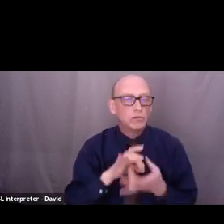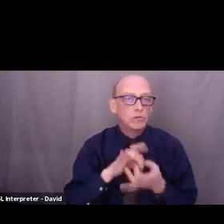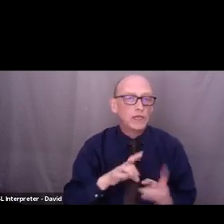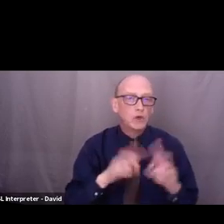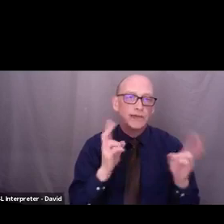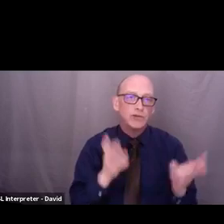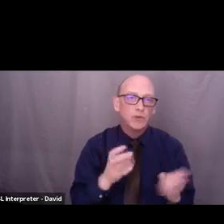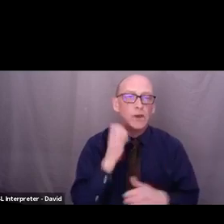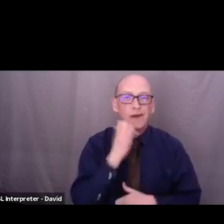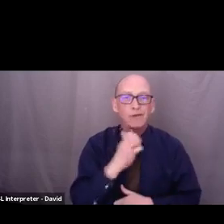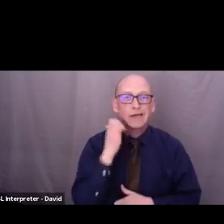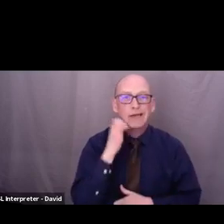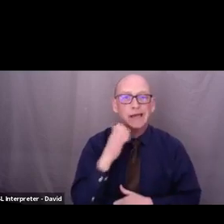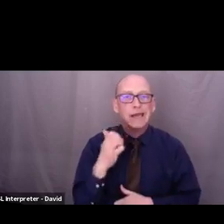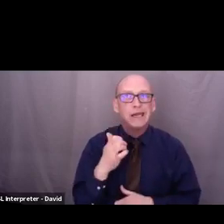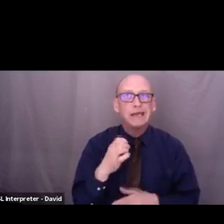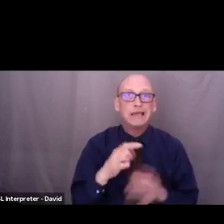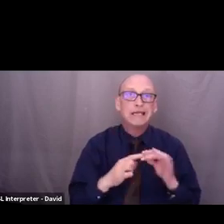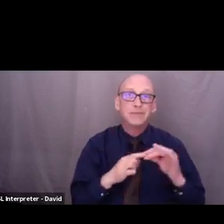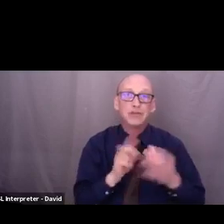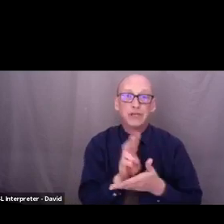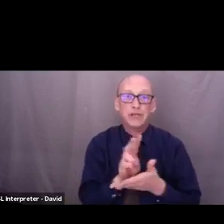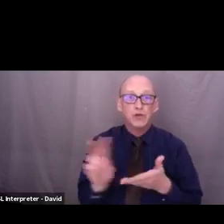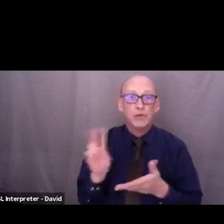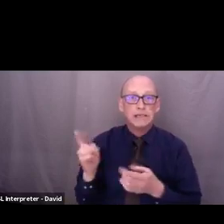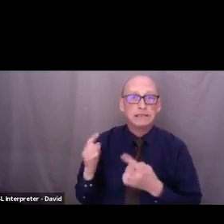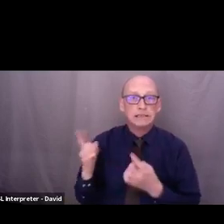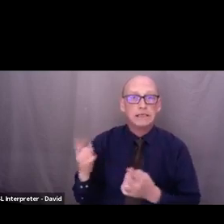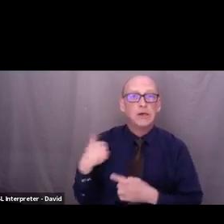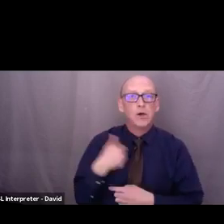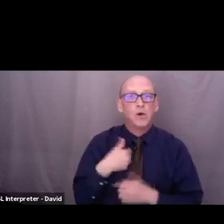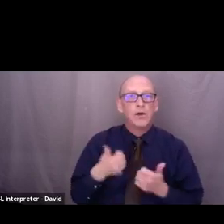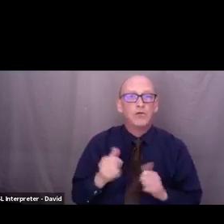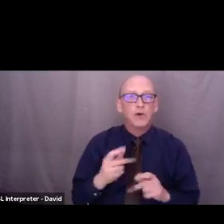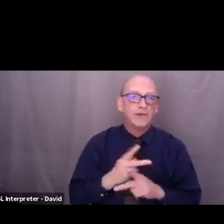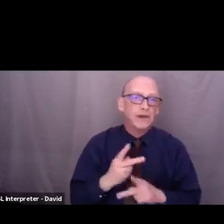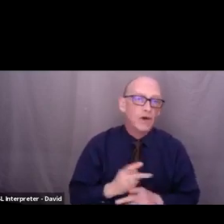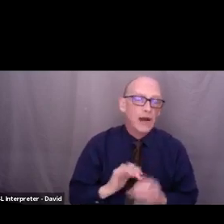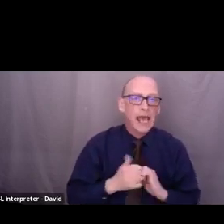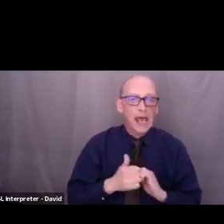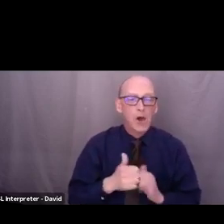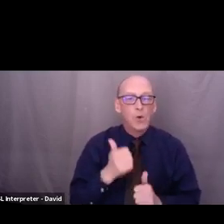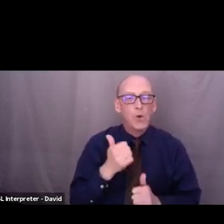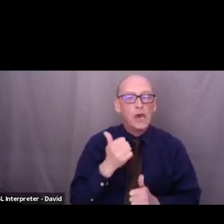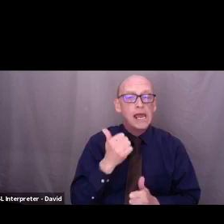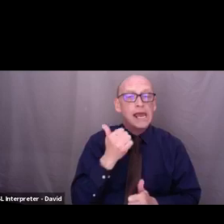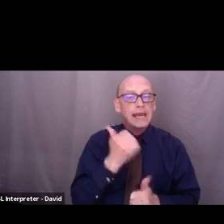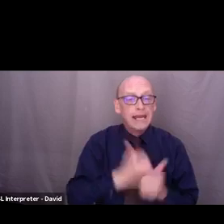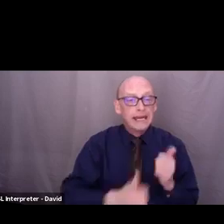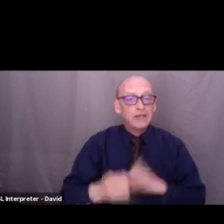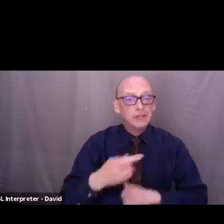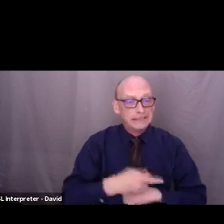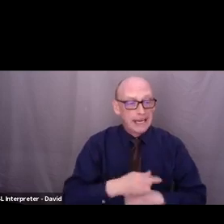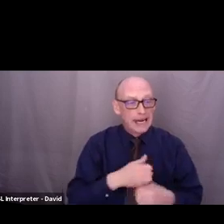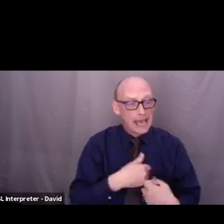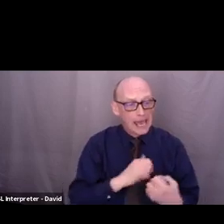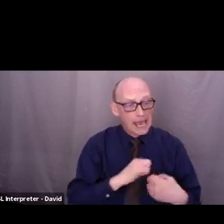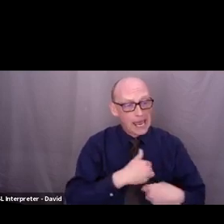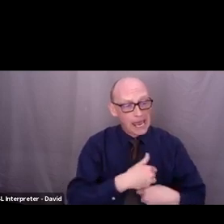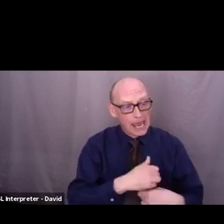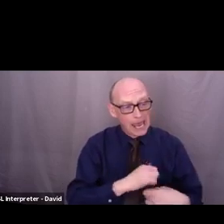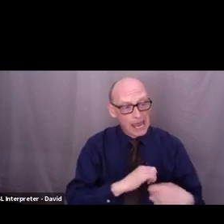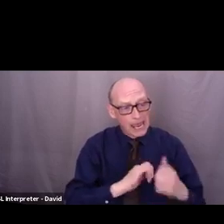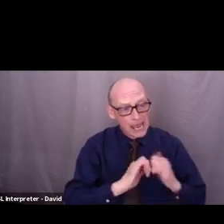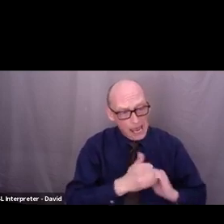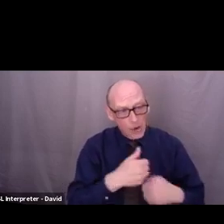day, especially over the last 2 weeks, we've really tried to figure out how to each day make it better for the residents and the staff in these nursing